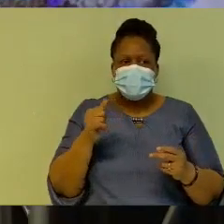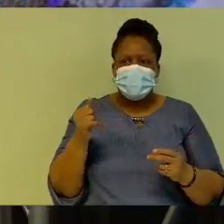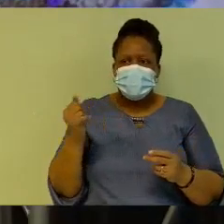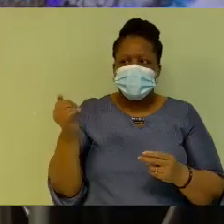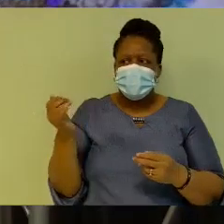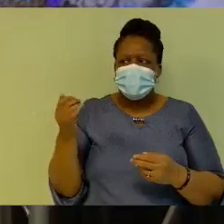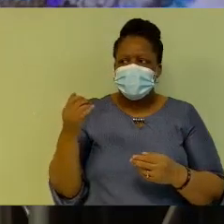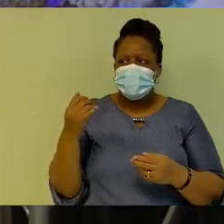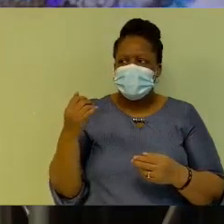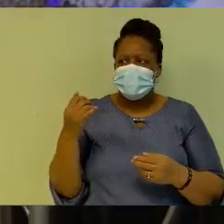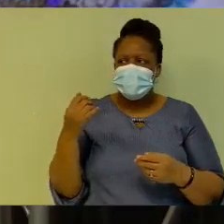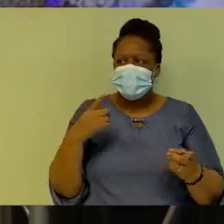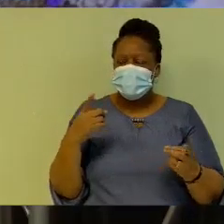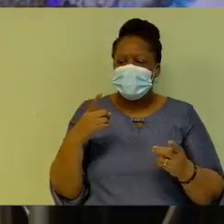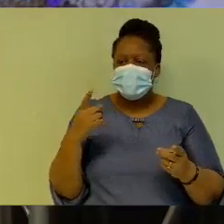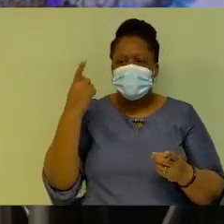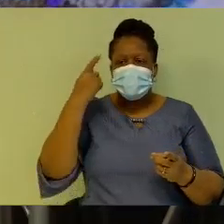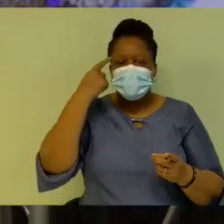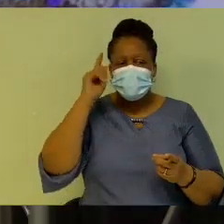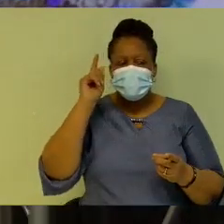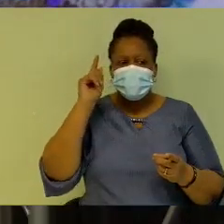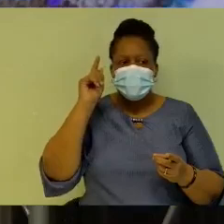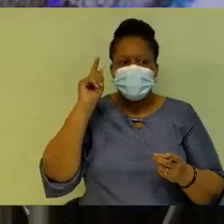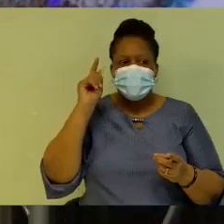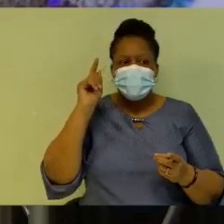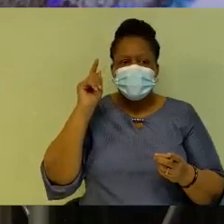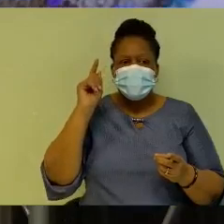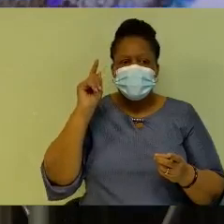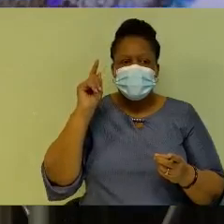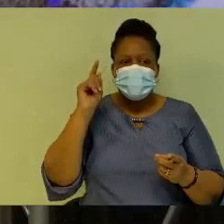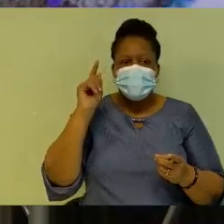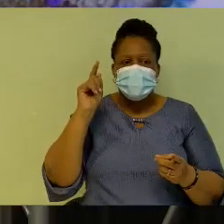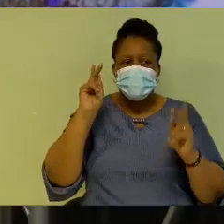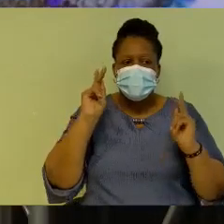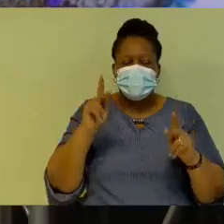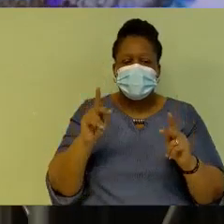return home now that the task force is in place?